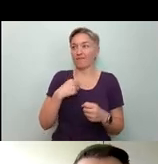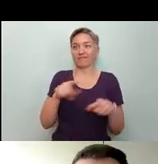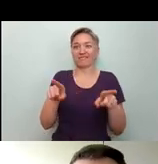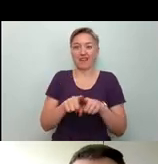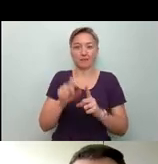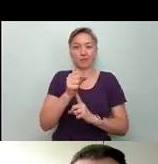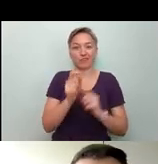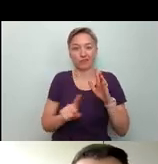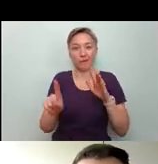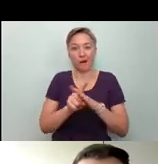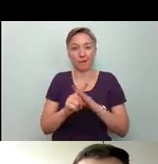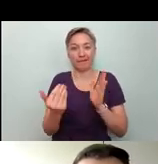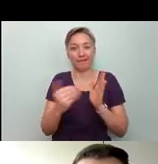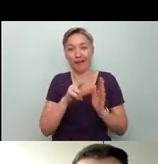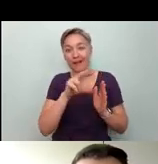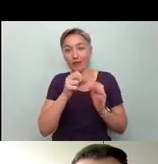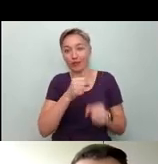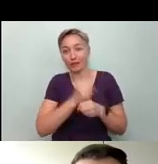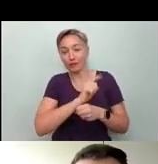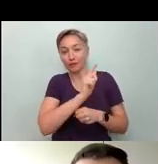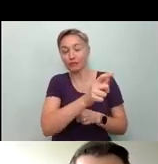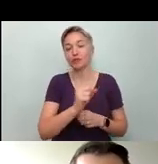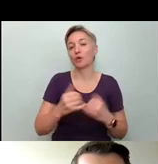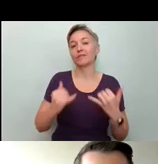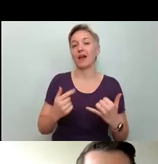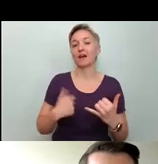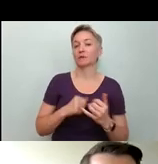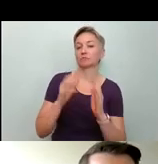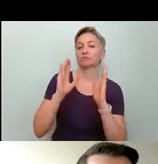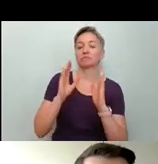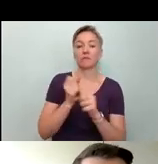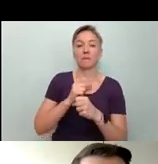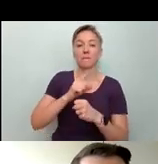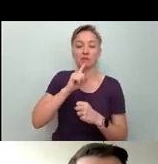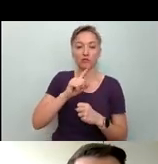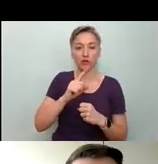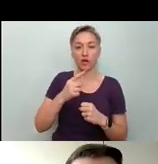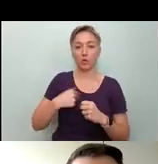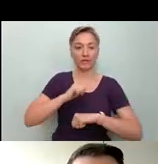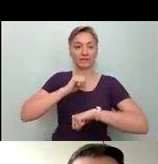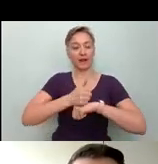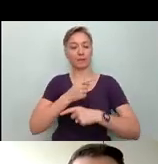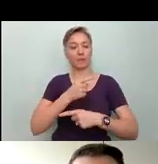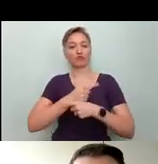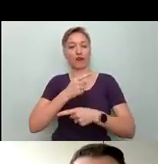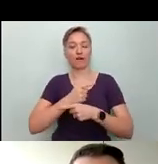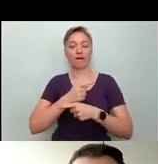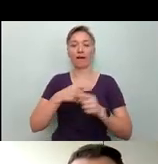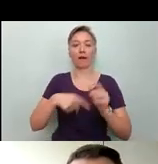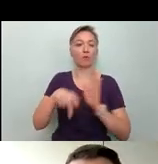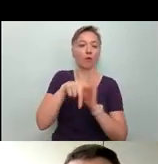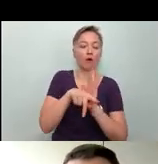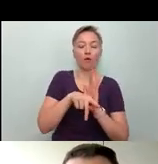we're paying heavy attention and close attention to ensuring that we're putting in place the right parameters, the right protocols, the